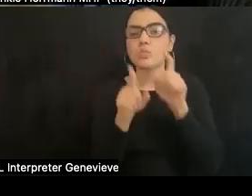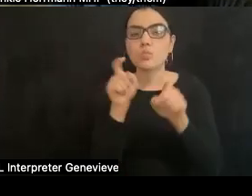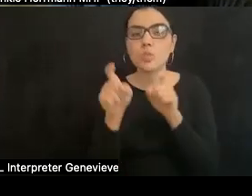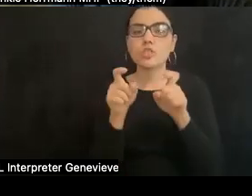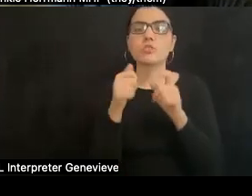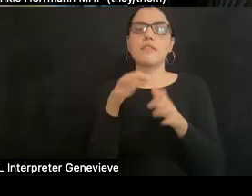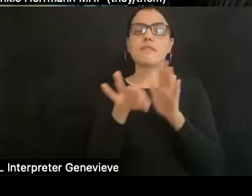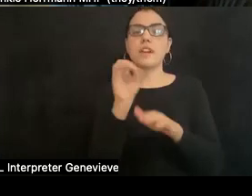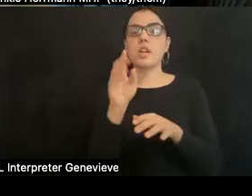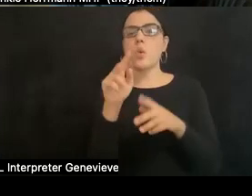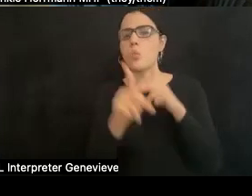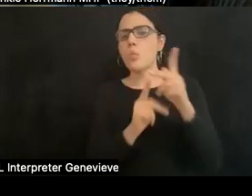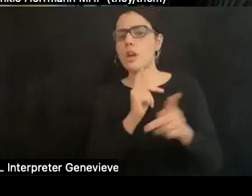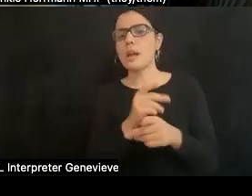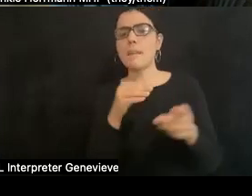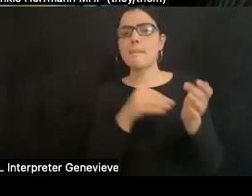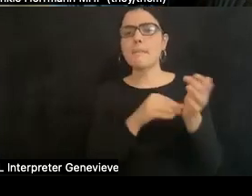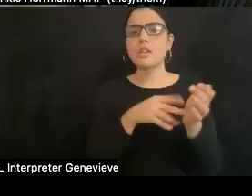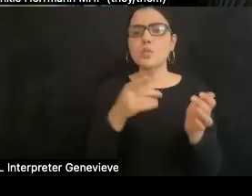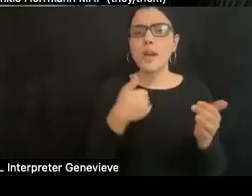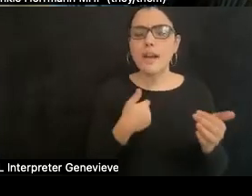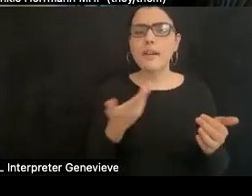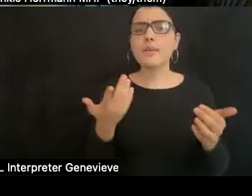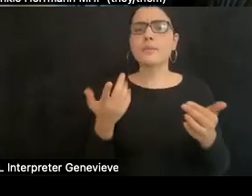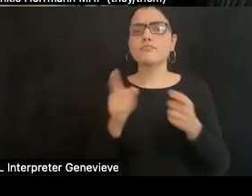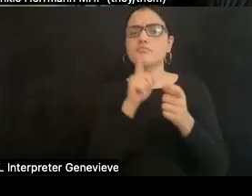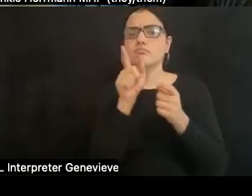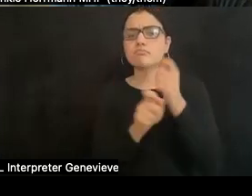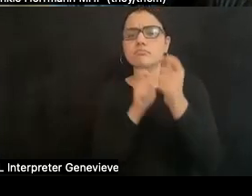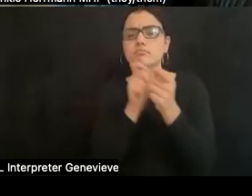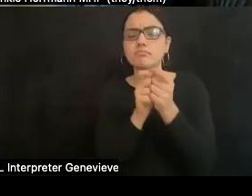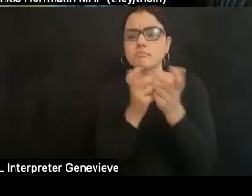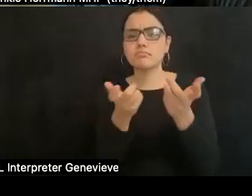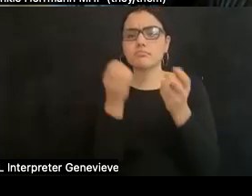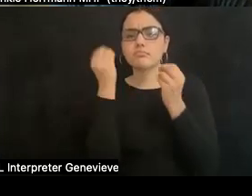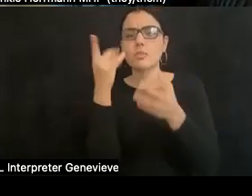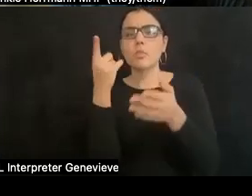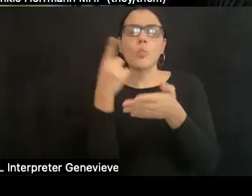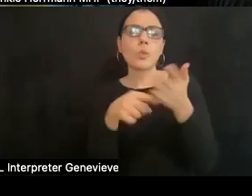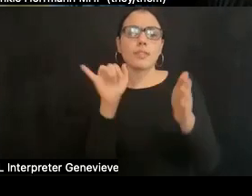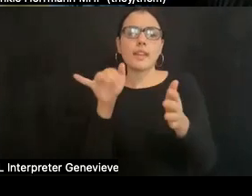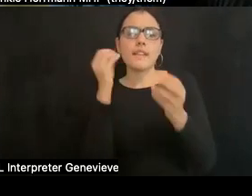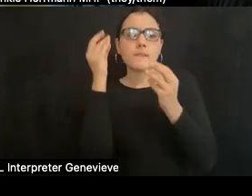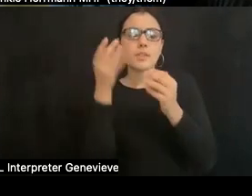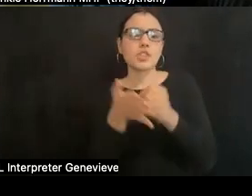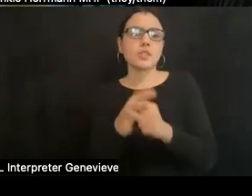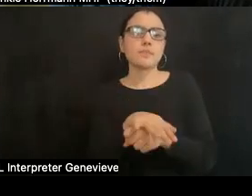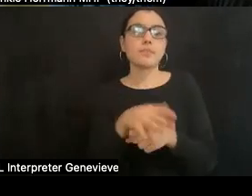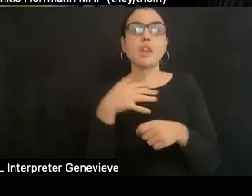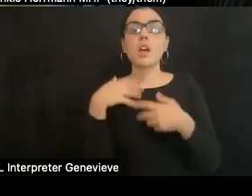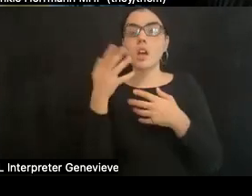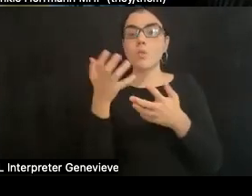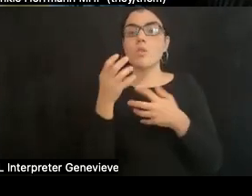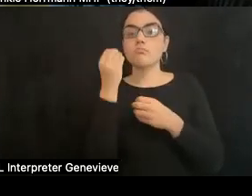is, so get clarity on like what exact type of Medicaid you have, and what that covers. I also want to note that some